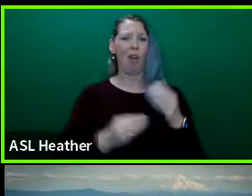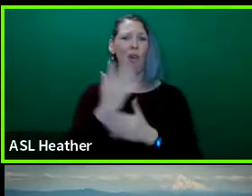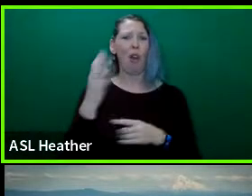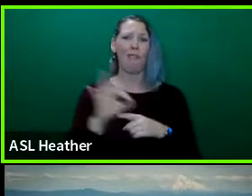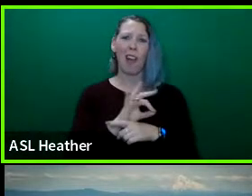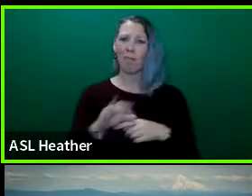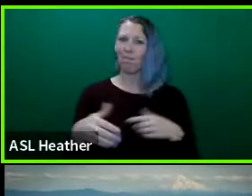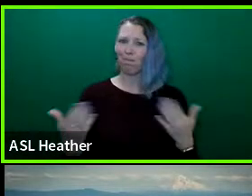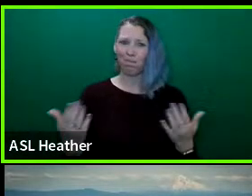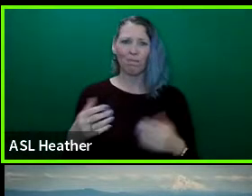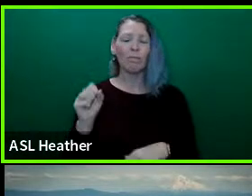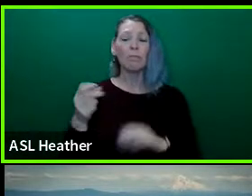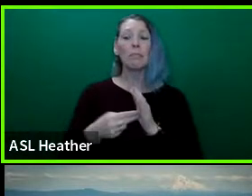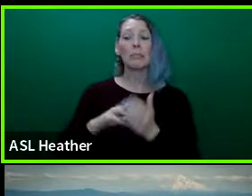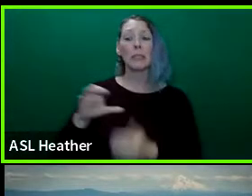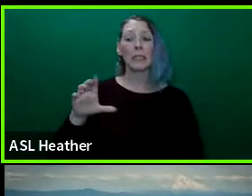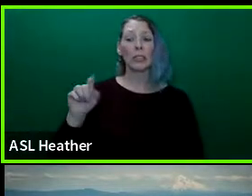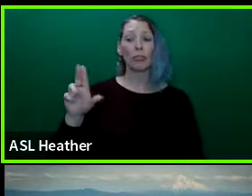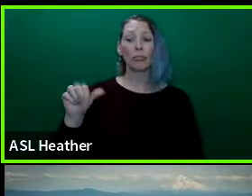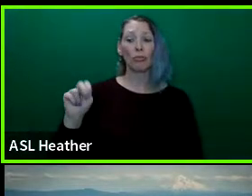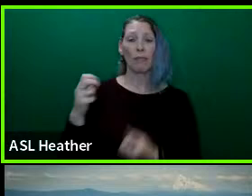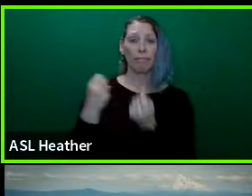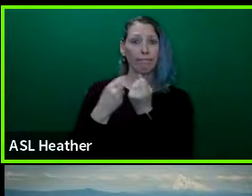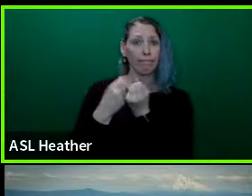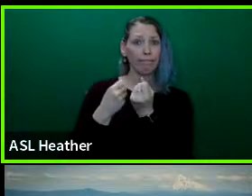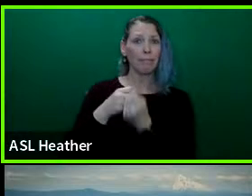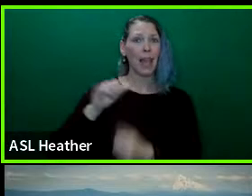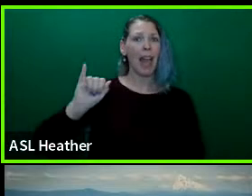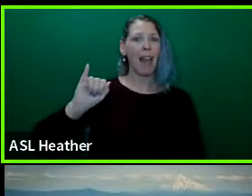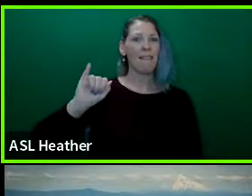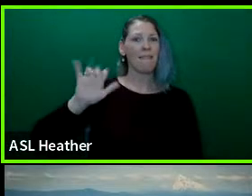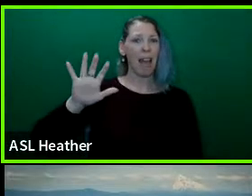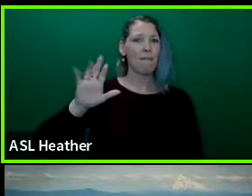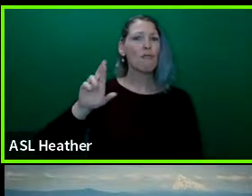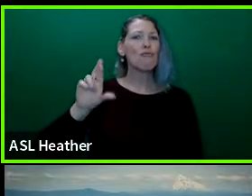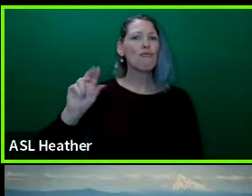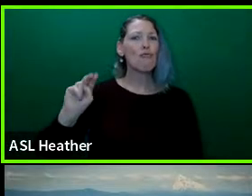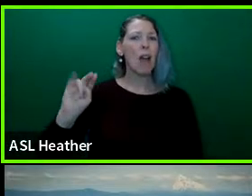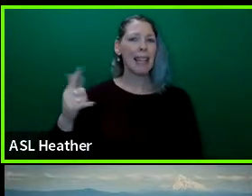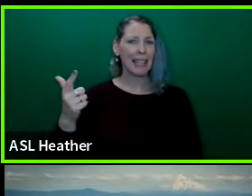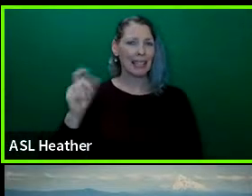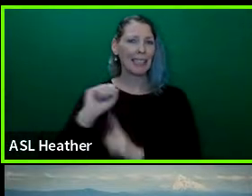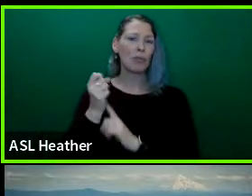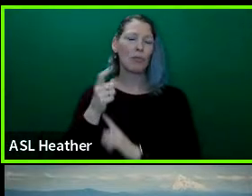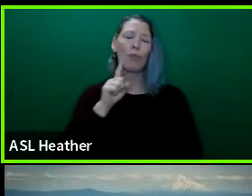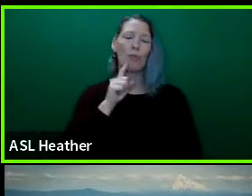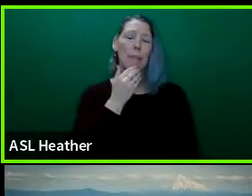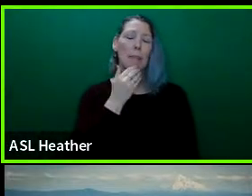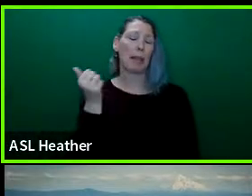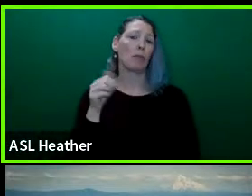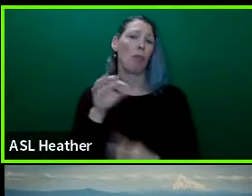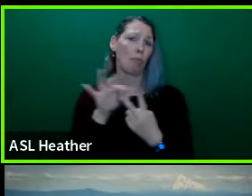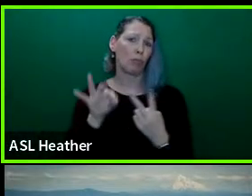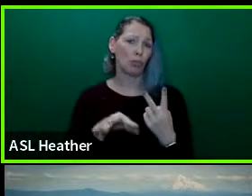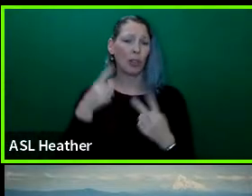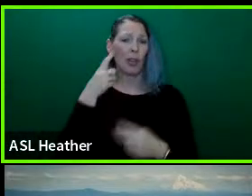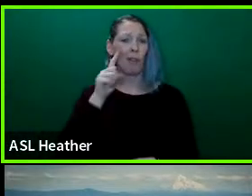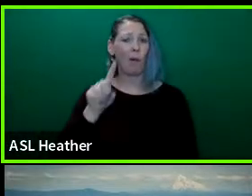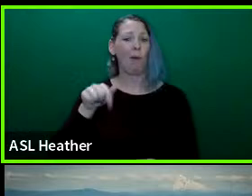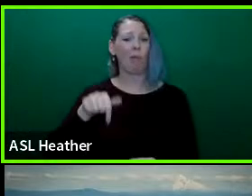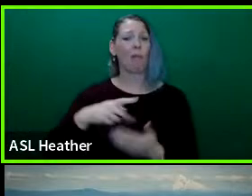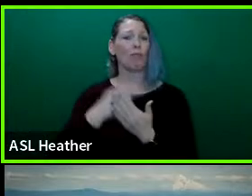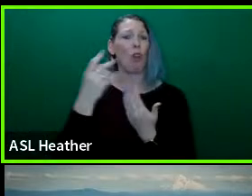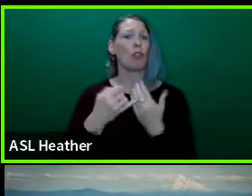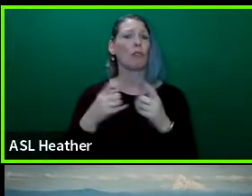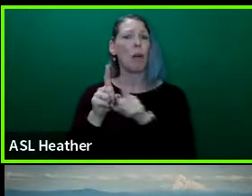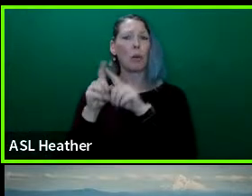many reasons that CTRAN has supported the I-5 running scenario. We think that's the best option in terms of the project as a